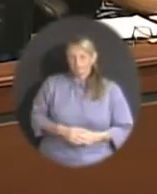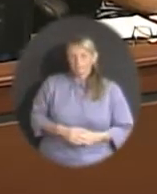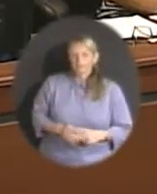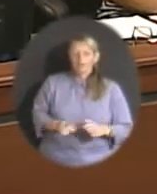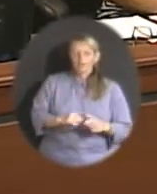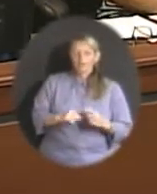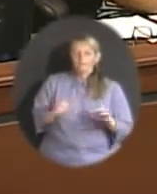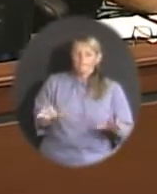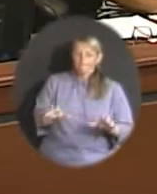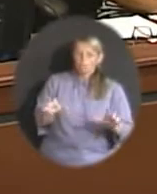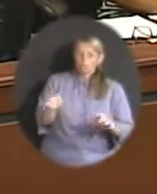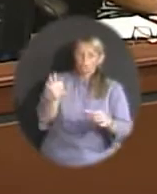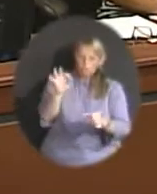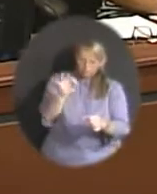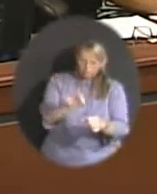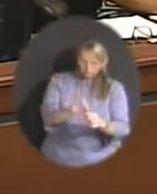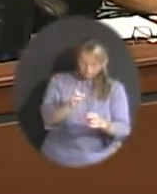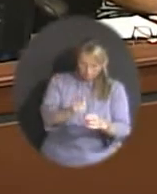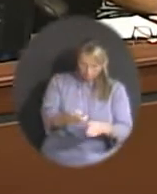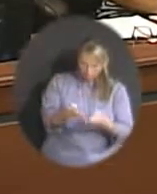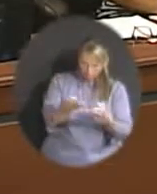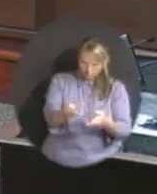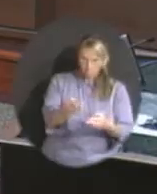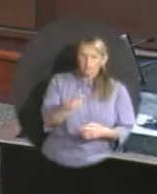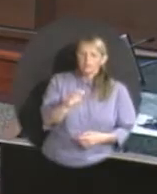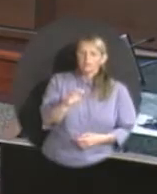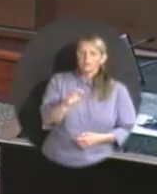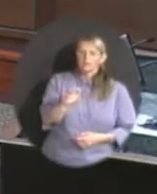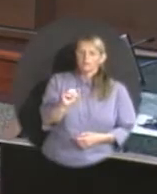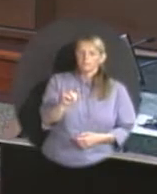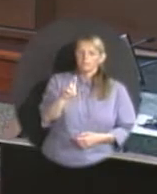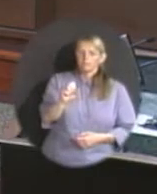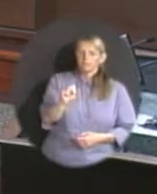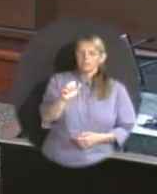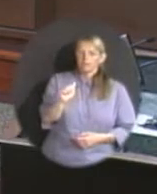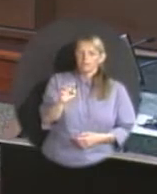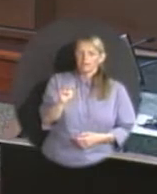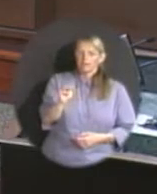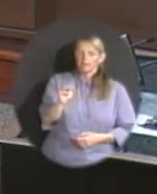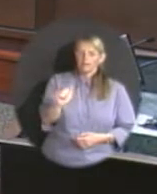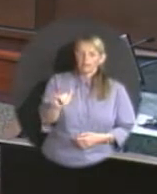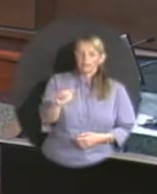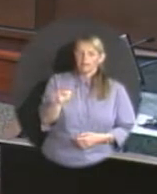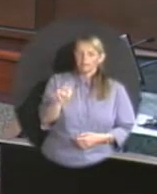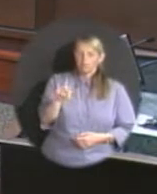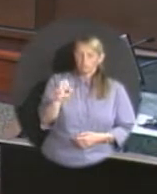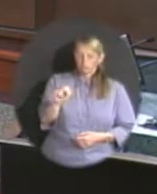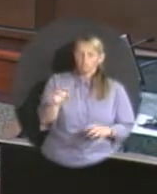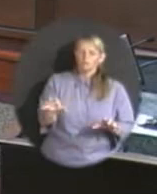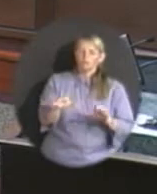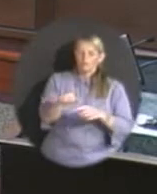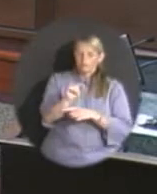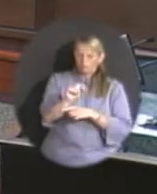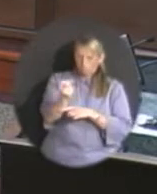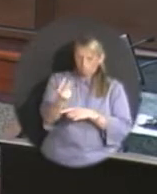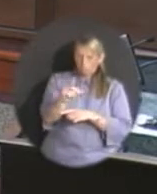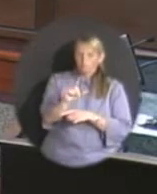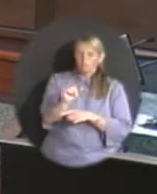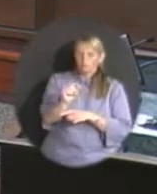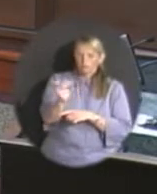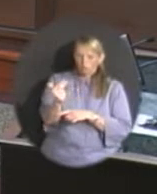elect Ms. Amy Martin to serve as the 2012-2013 Board of Education President.